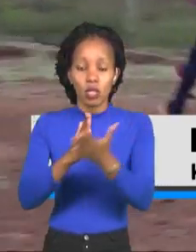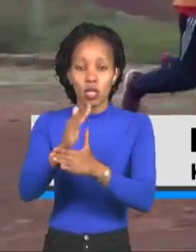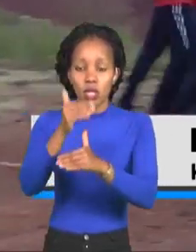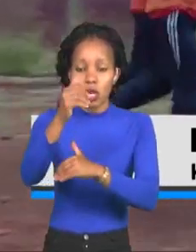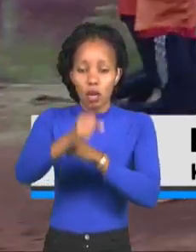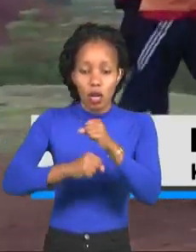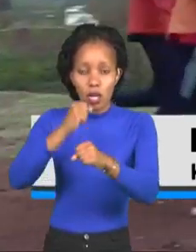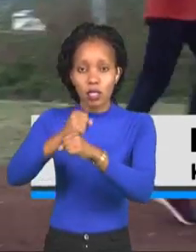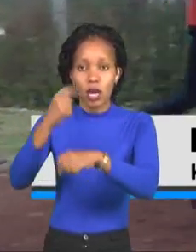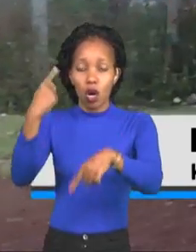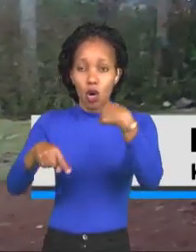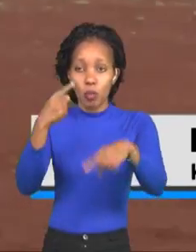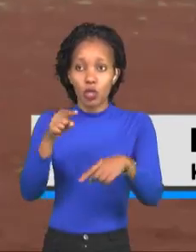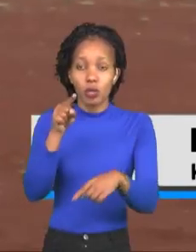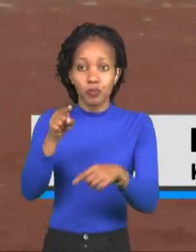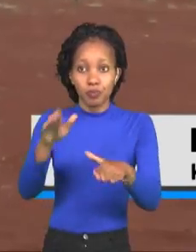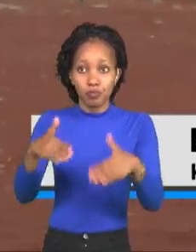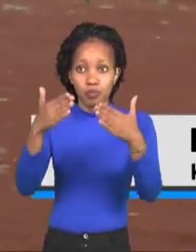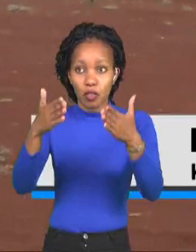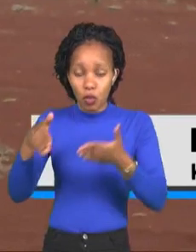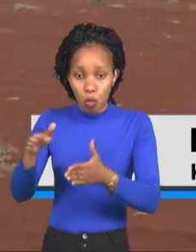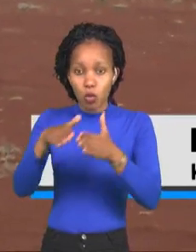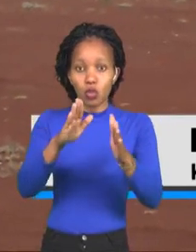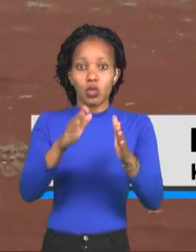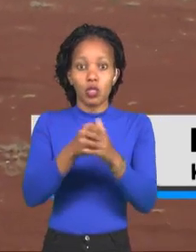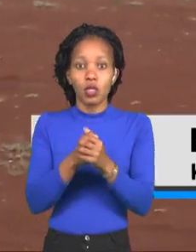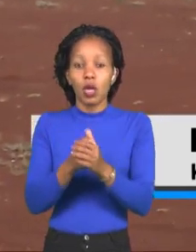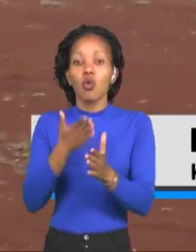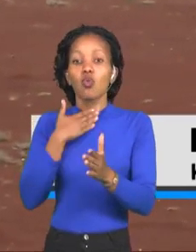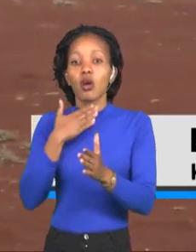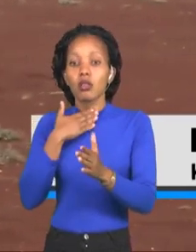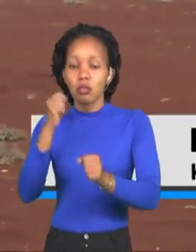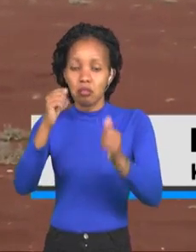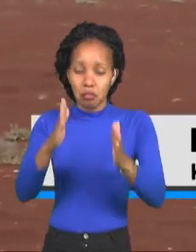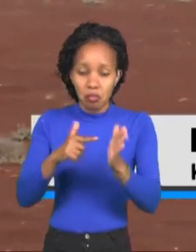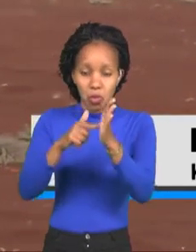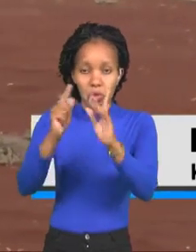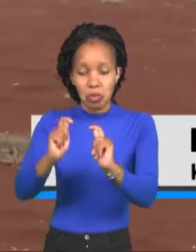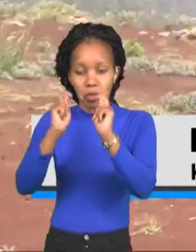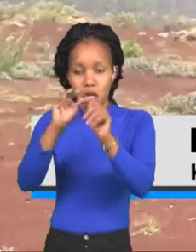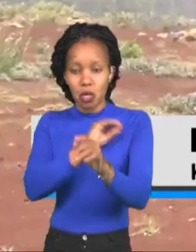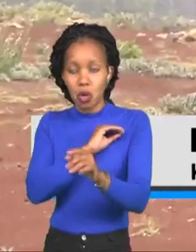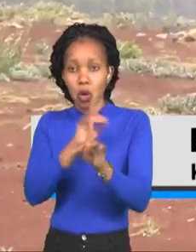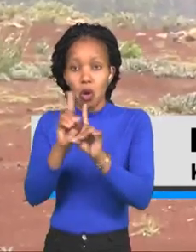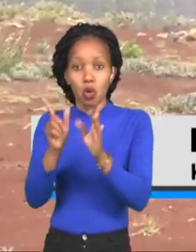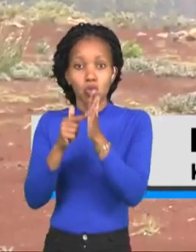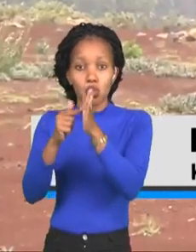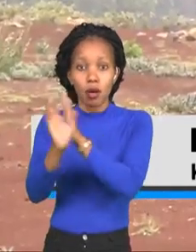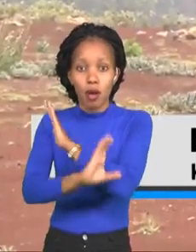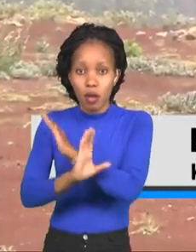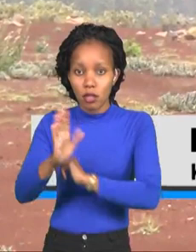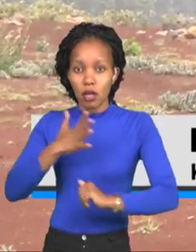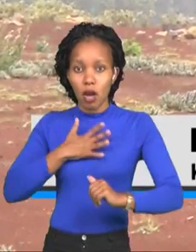year's competition. This will provide an opportunity for aspiring athletes to showcase their talent, as well as show that the country has